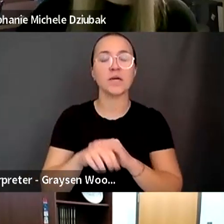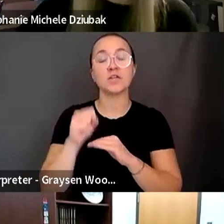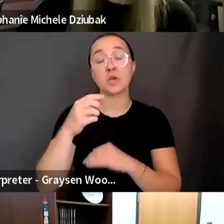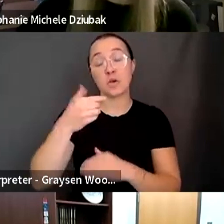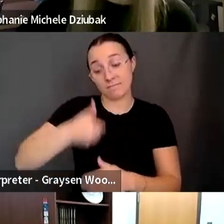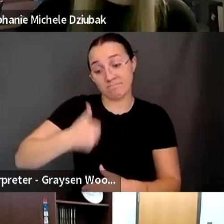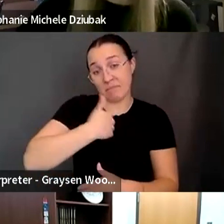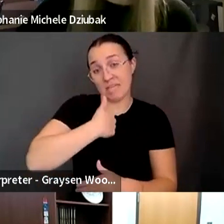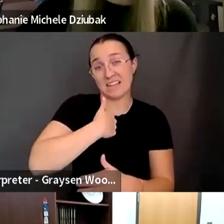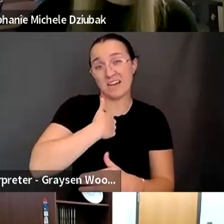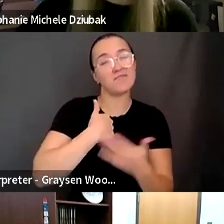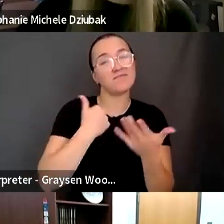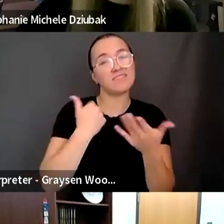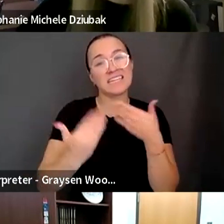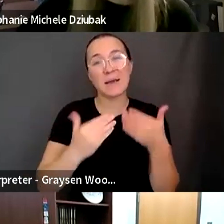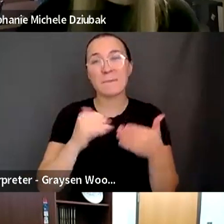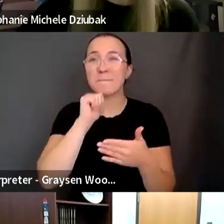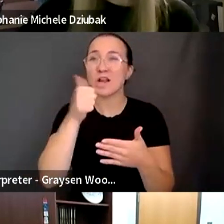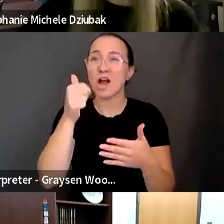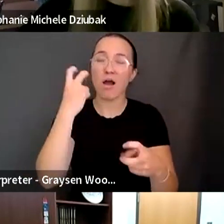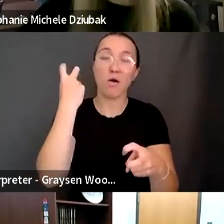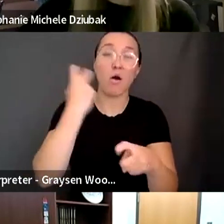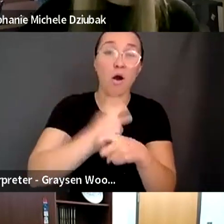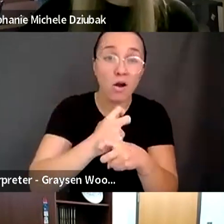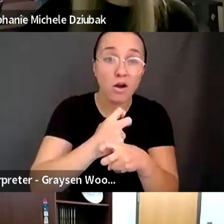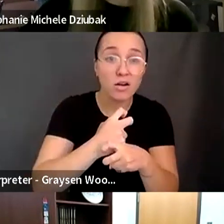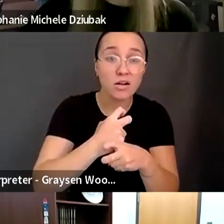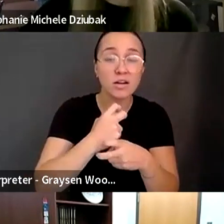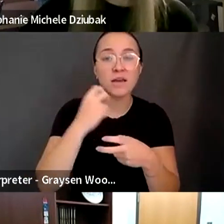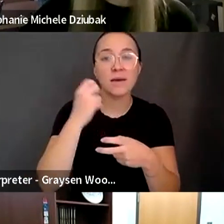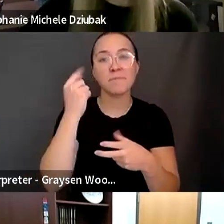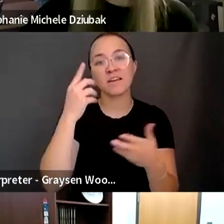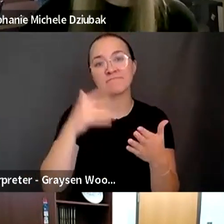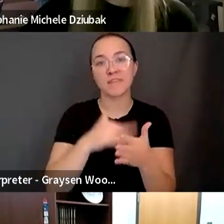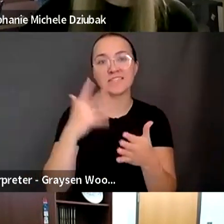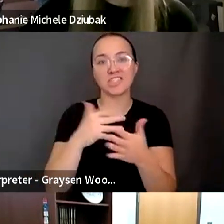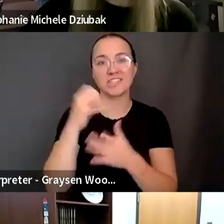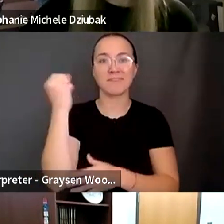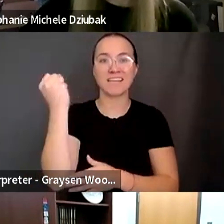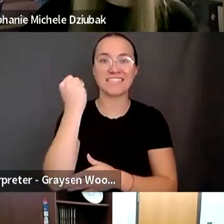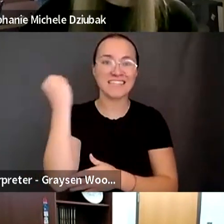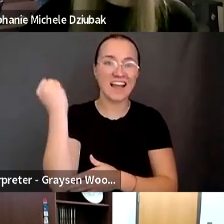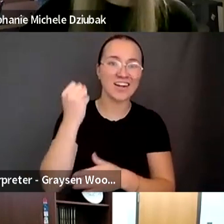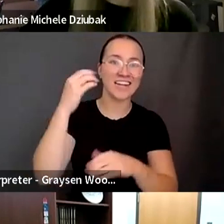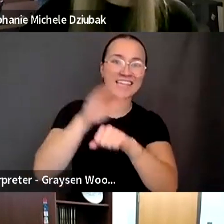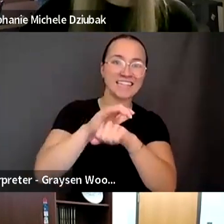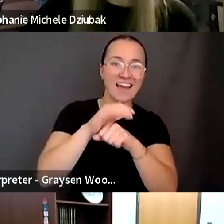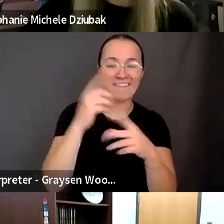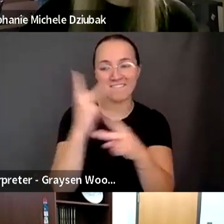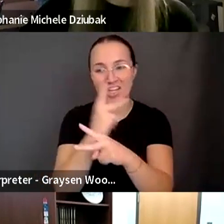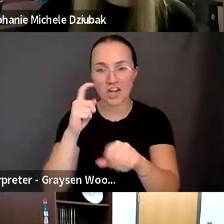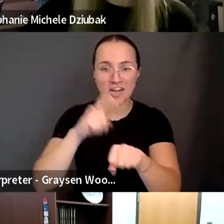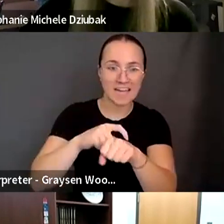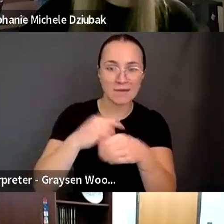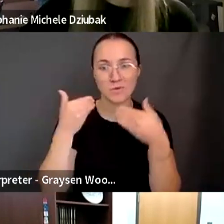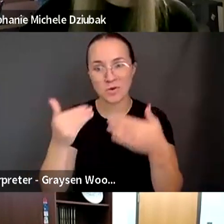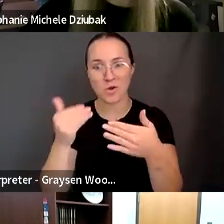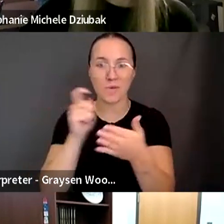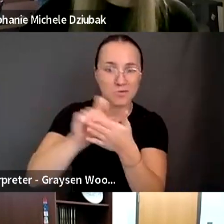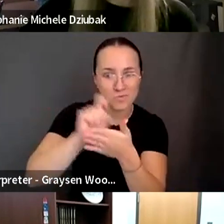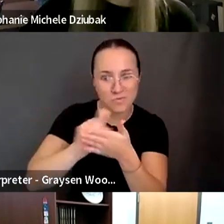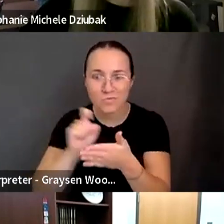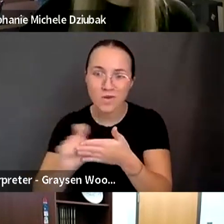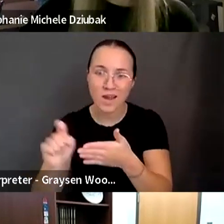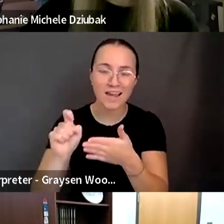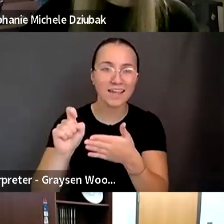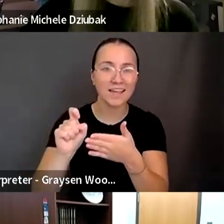hard. It's just, you know, occasionally Saturday night trying to figure out the time to do it. But it only adds